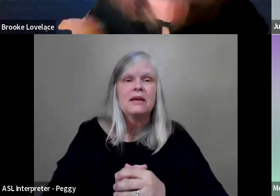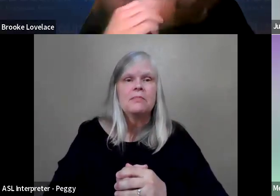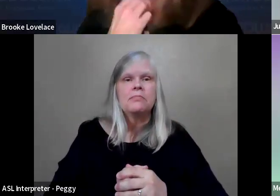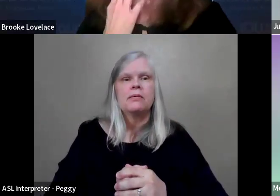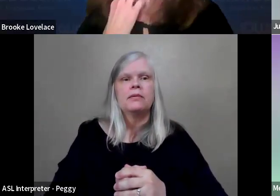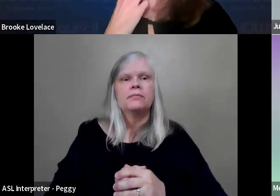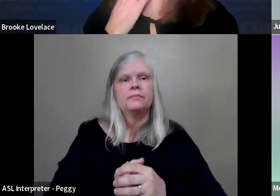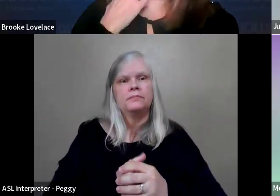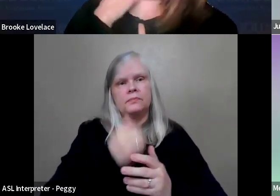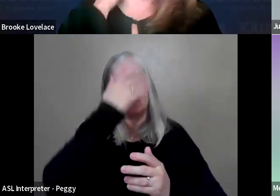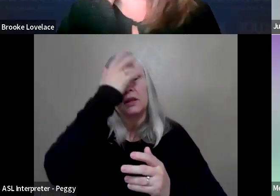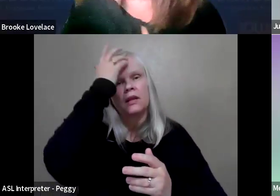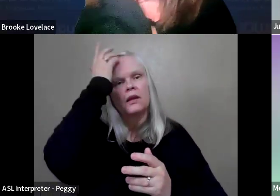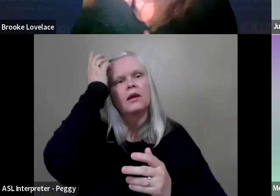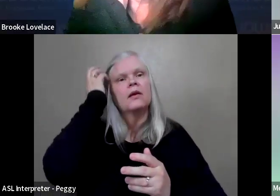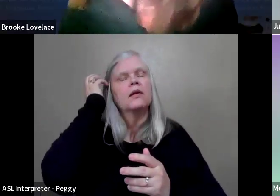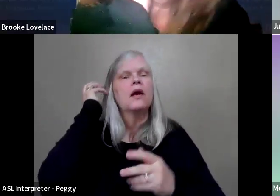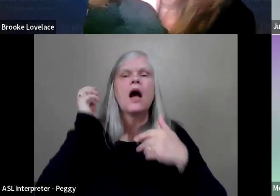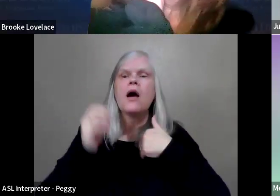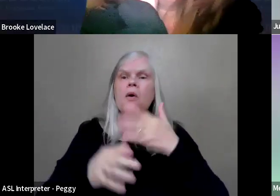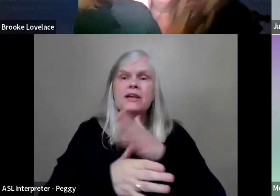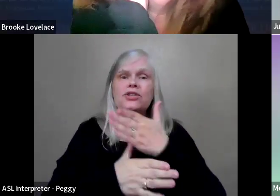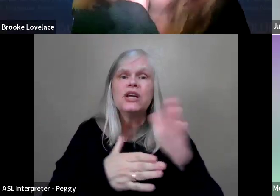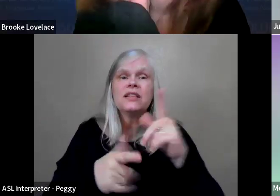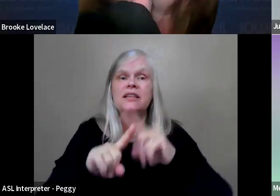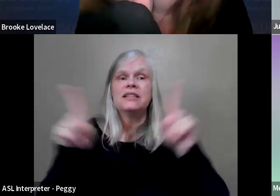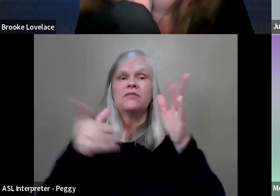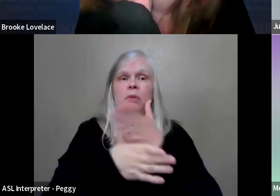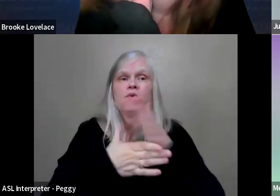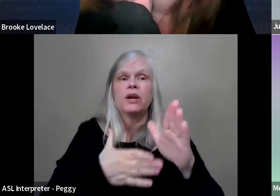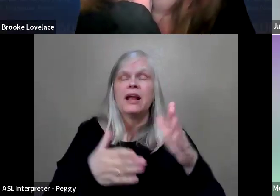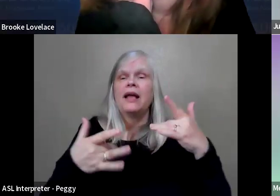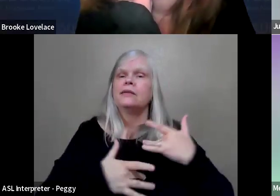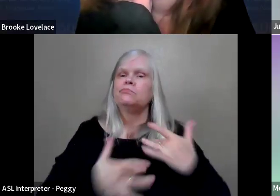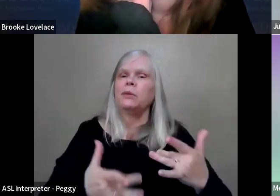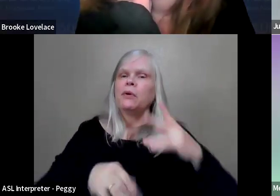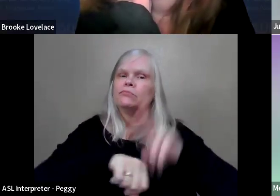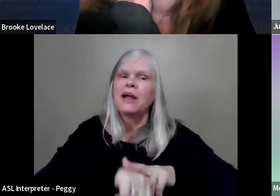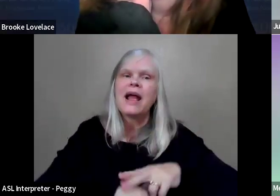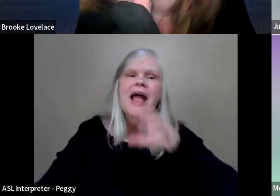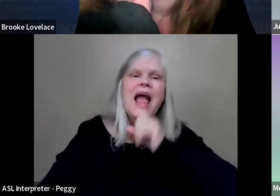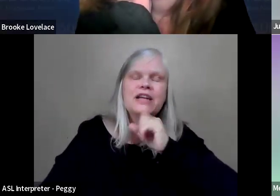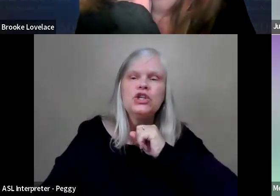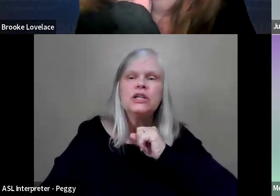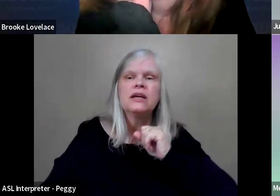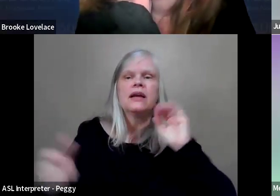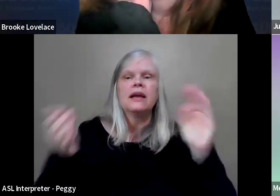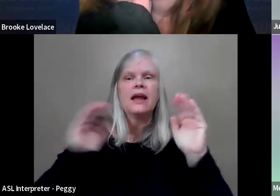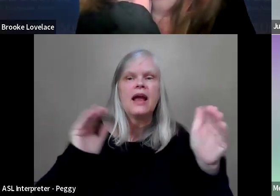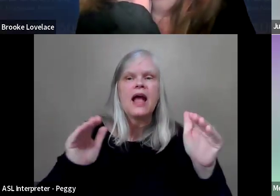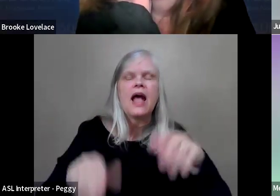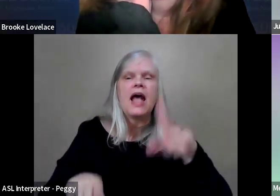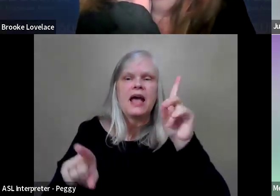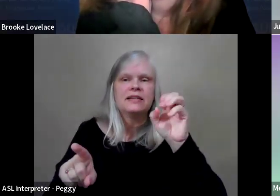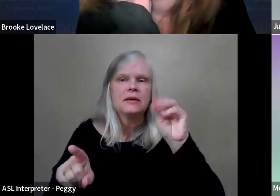Okay, next I want to share some differences between typical aging and dementia. And these are on page 3 of